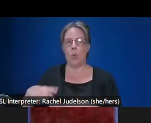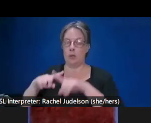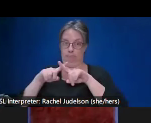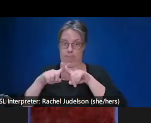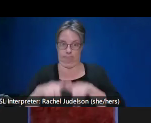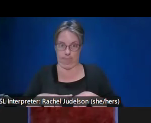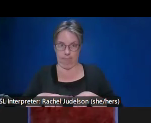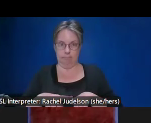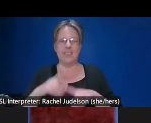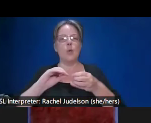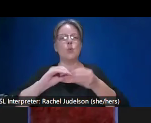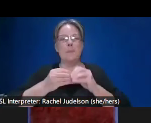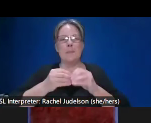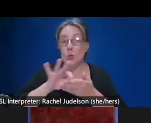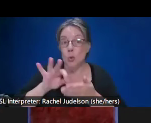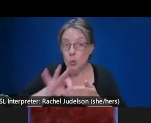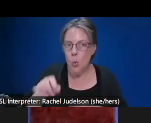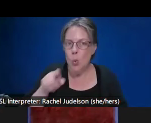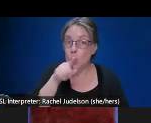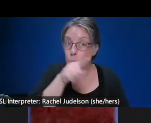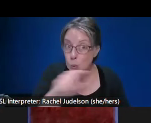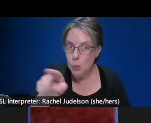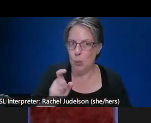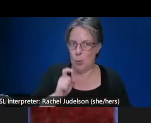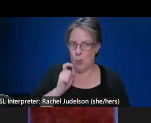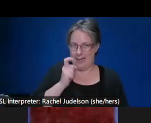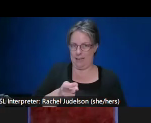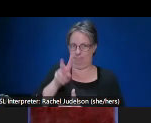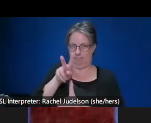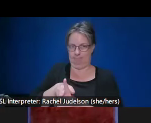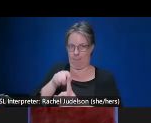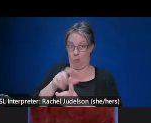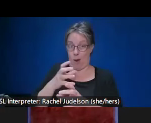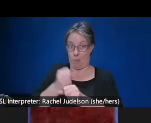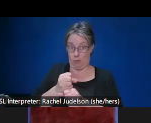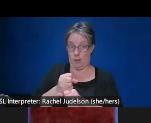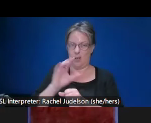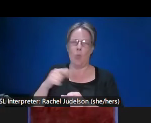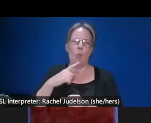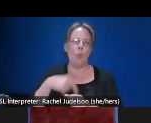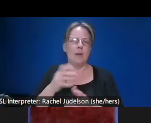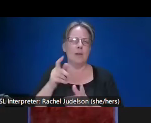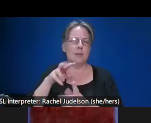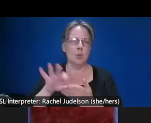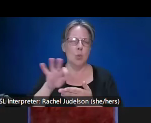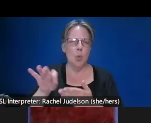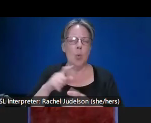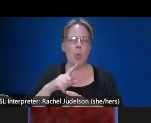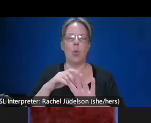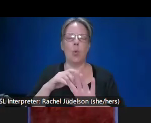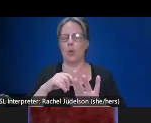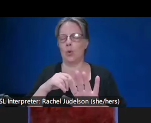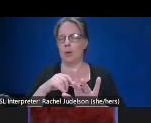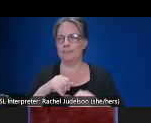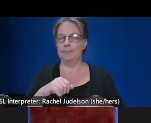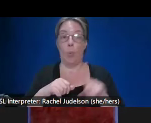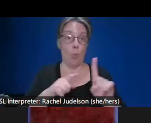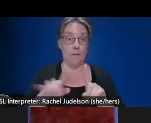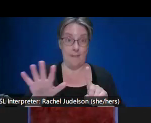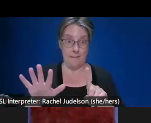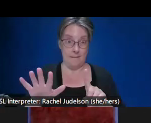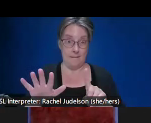particular numerical score that you give an abstract. It'll be ranked on a score. It'll be scored on a scale of 1 to